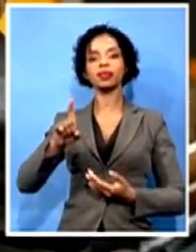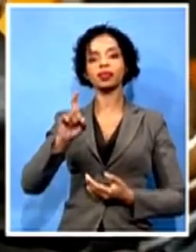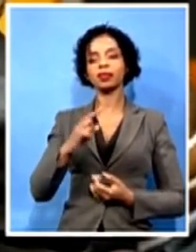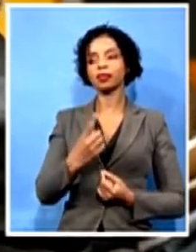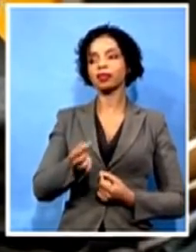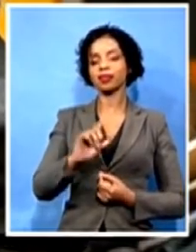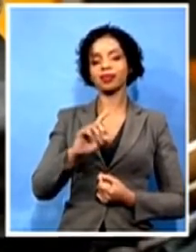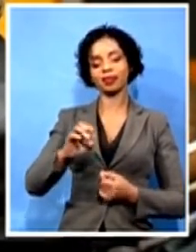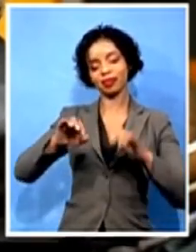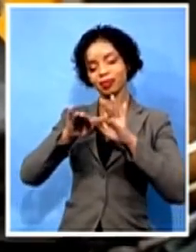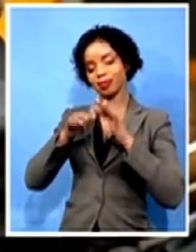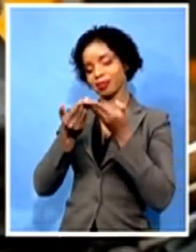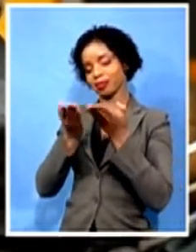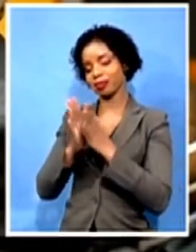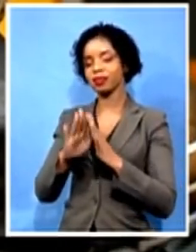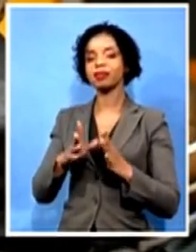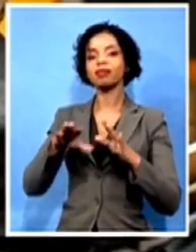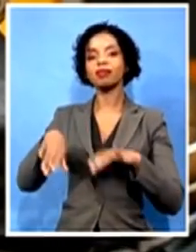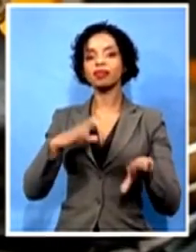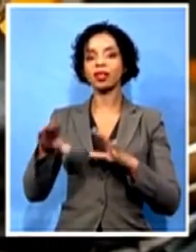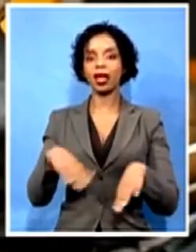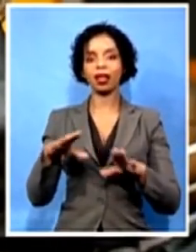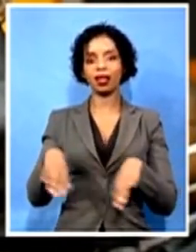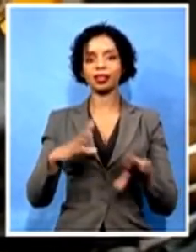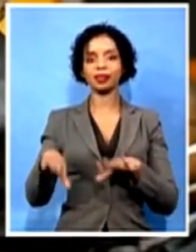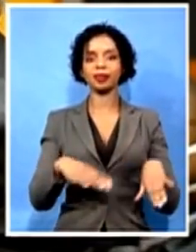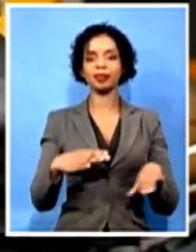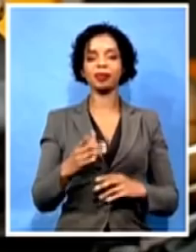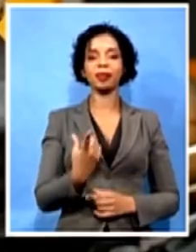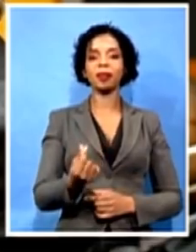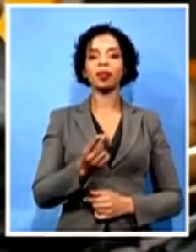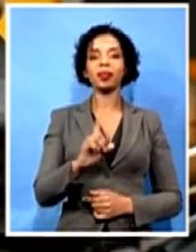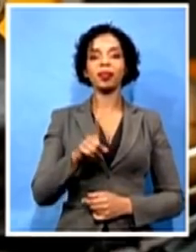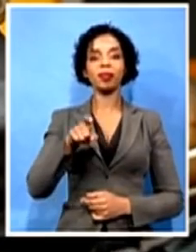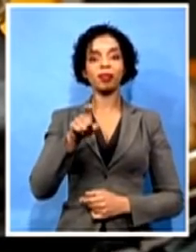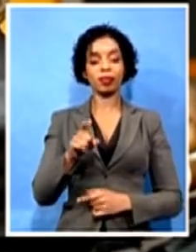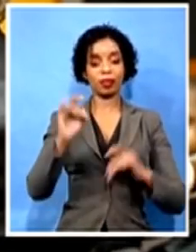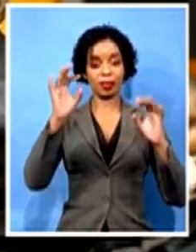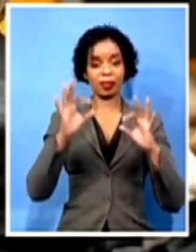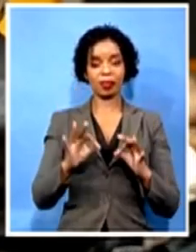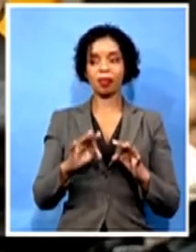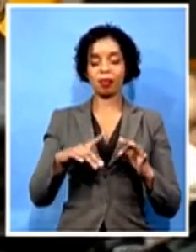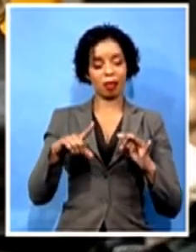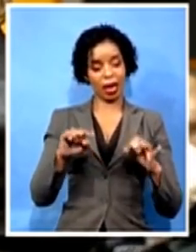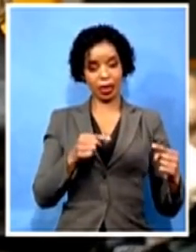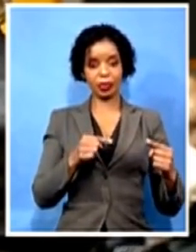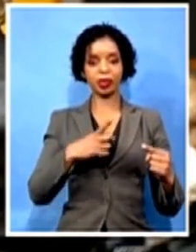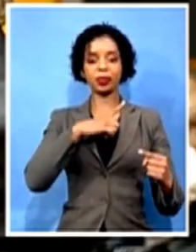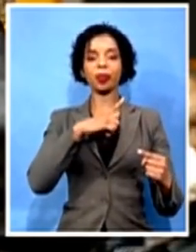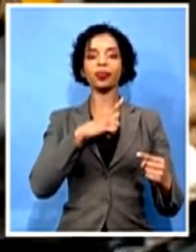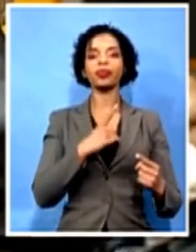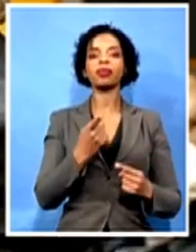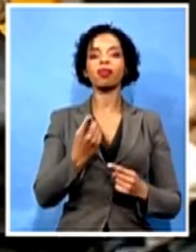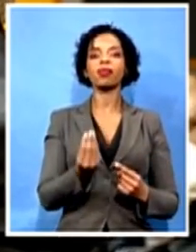why. It's either a legal argument or a factual argument. To just get caught blindsided and taken by complete surprise and